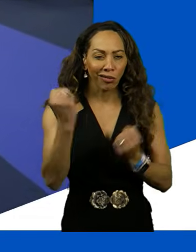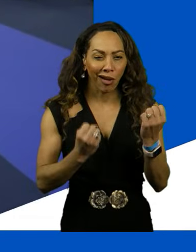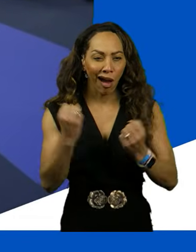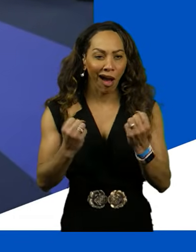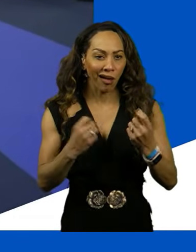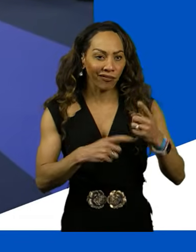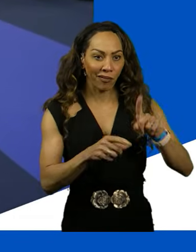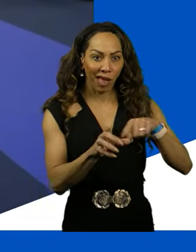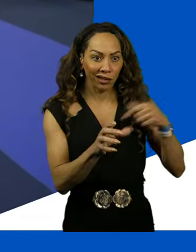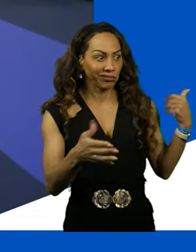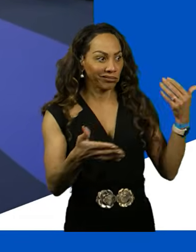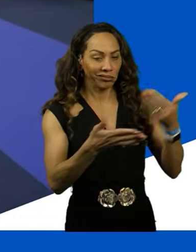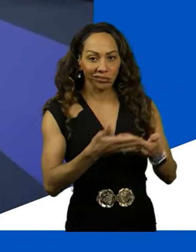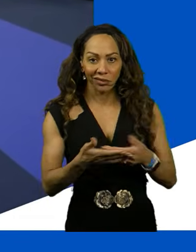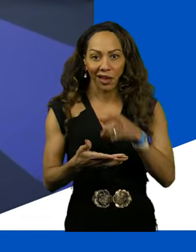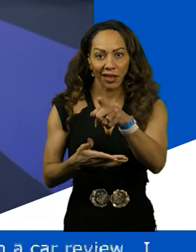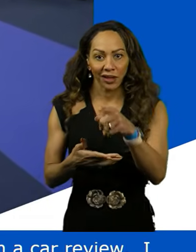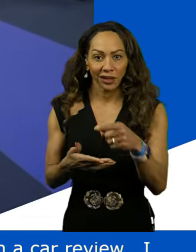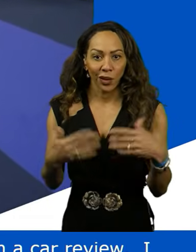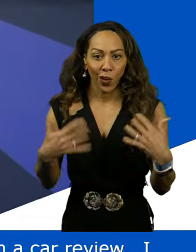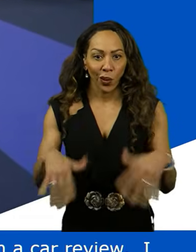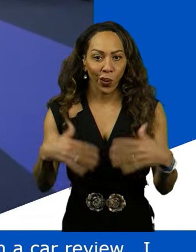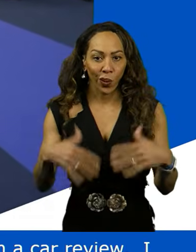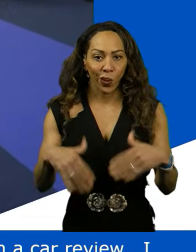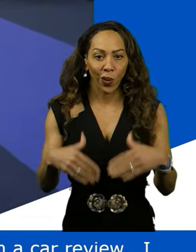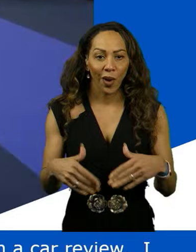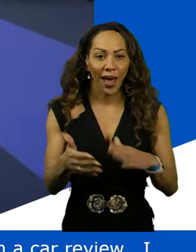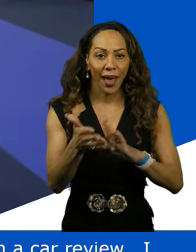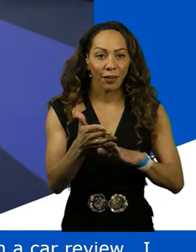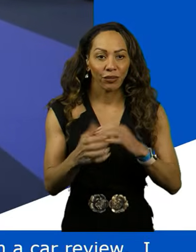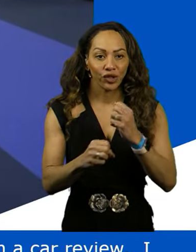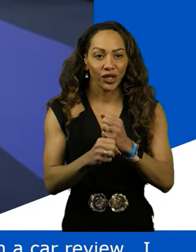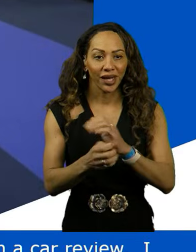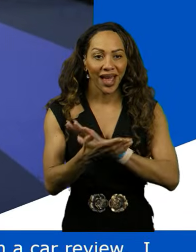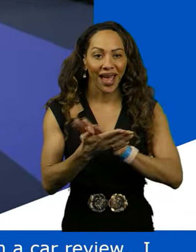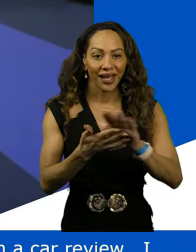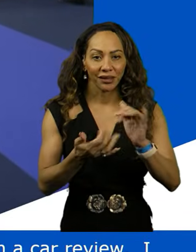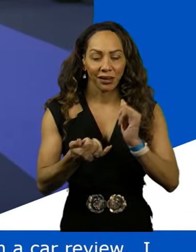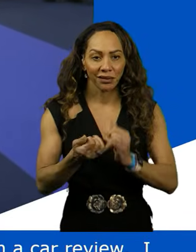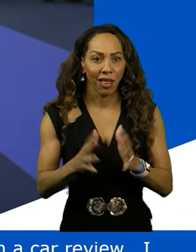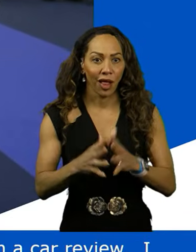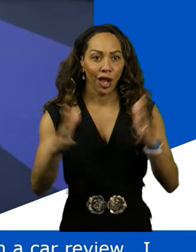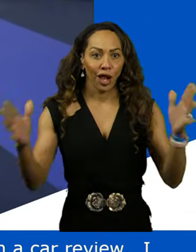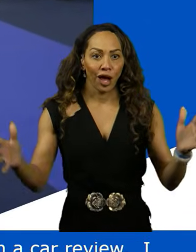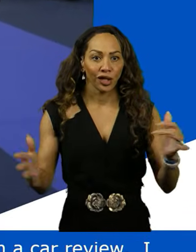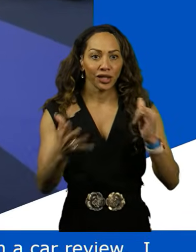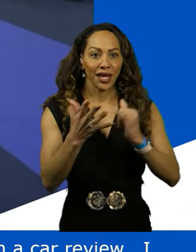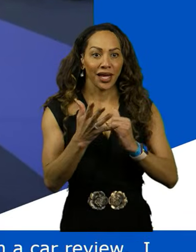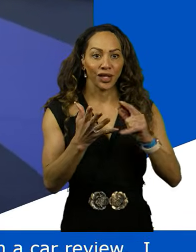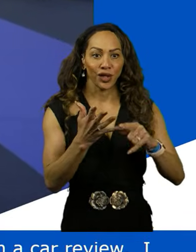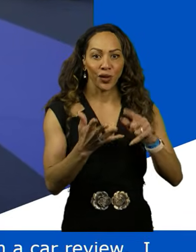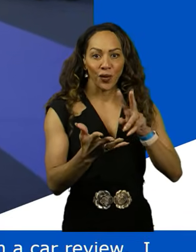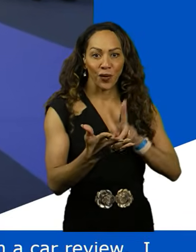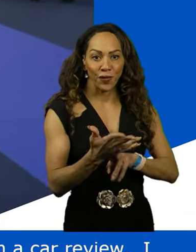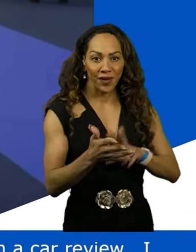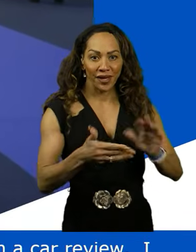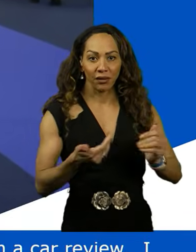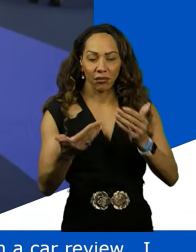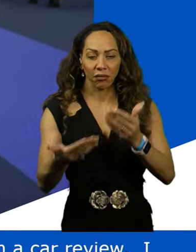I'm very impressed with is this MG HS. This is currently the largest SUV that MG offers in its lineup. It's